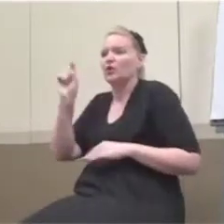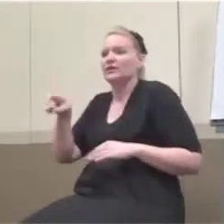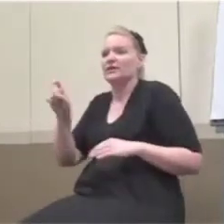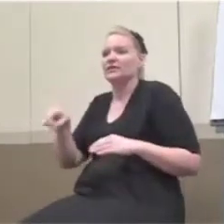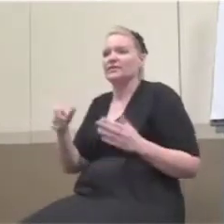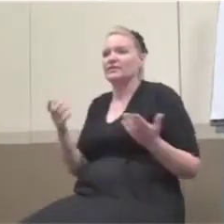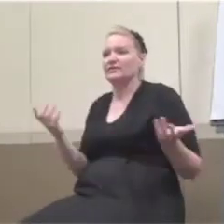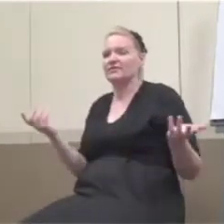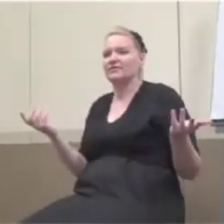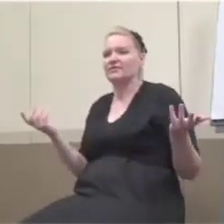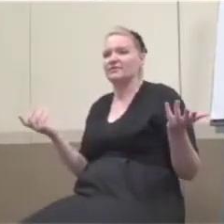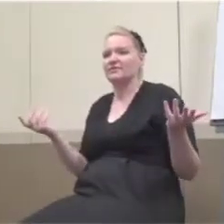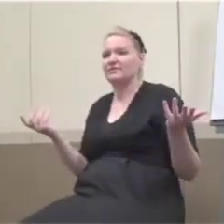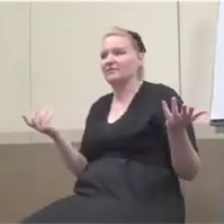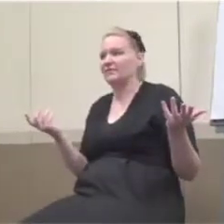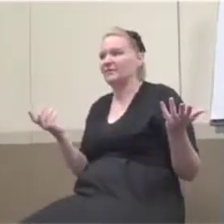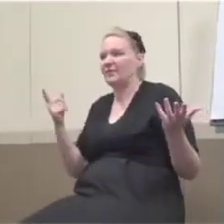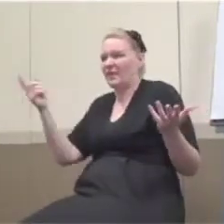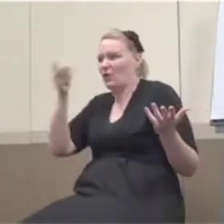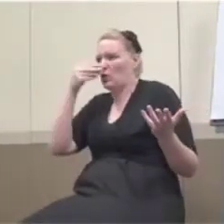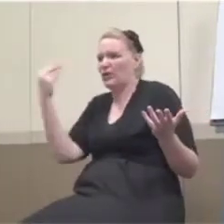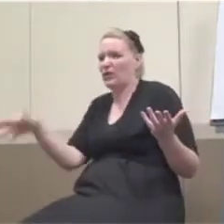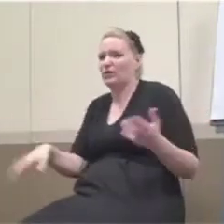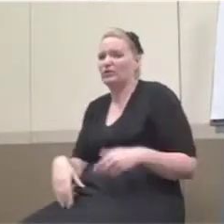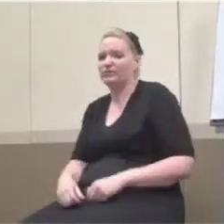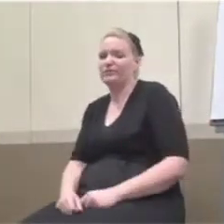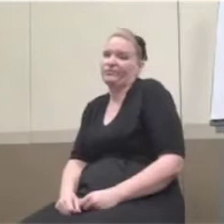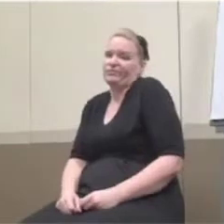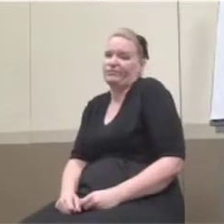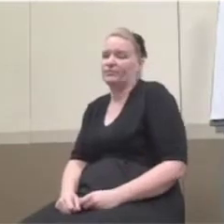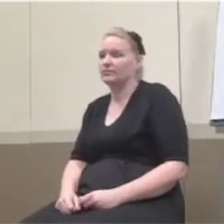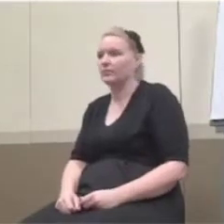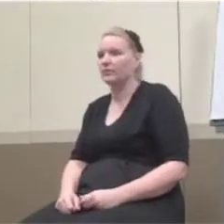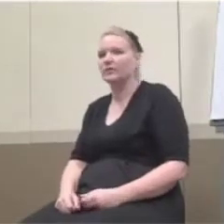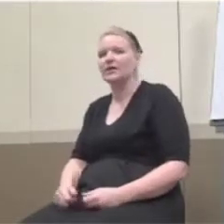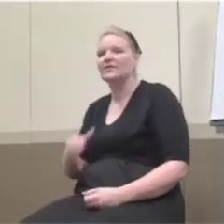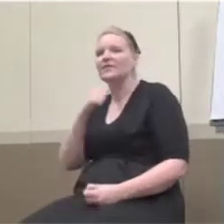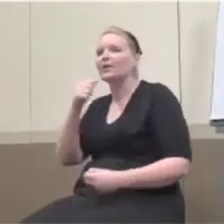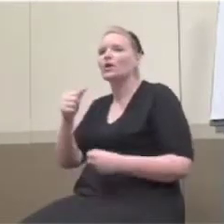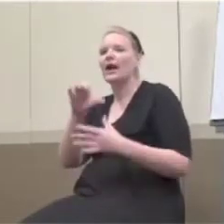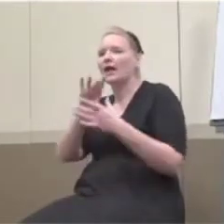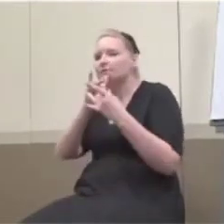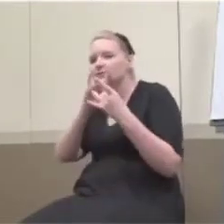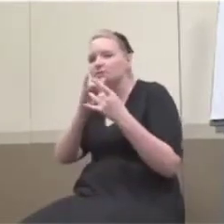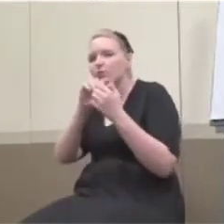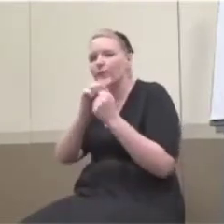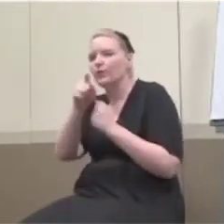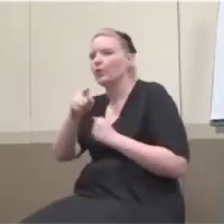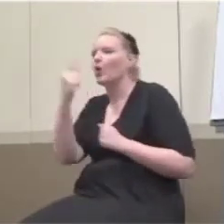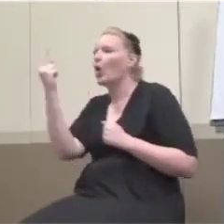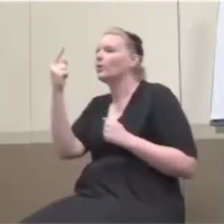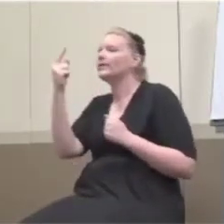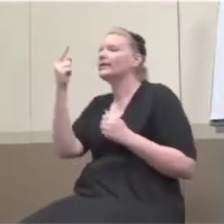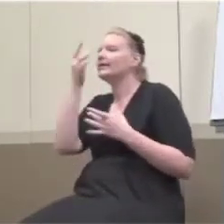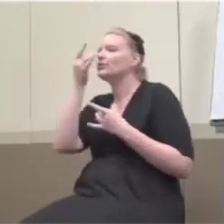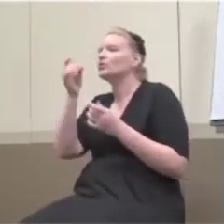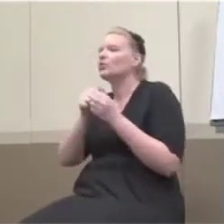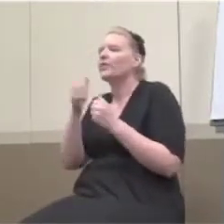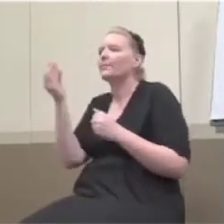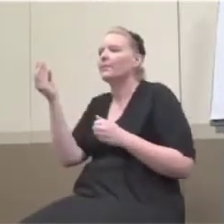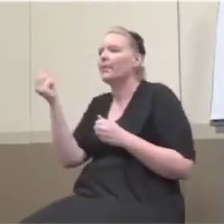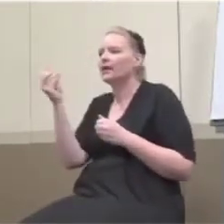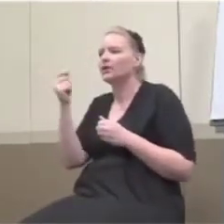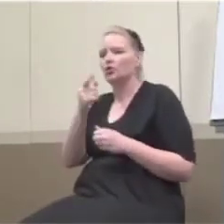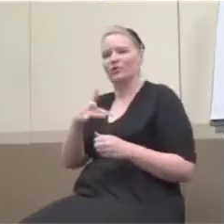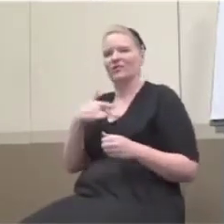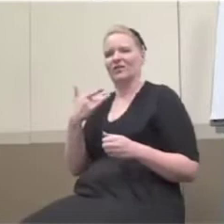Your needs weren't met. They didn't care enough about you. They weren't invested in you. They were only invested in their profit. You take it